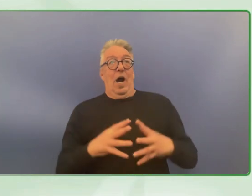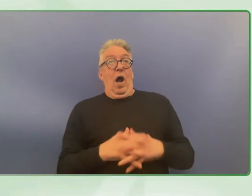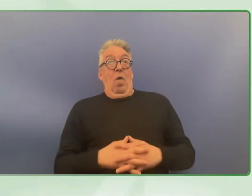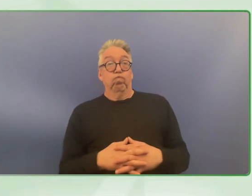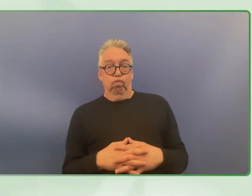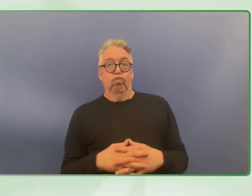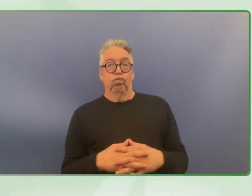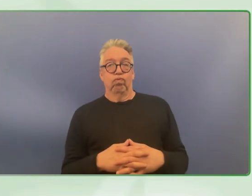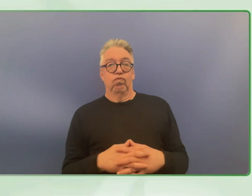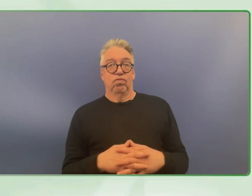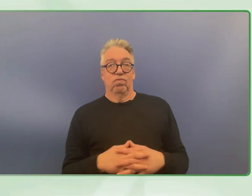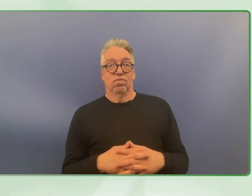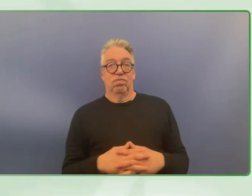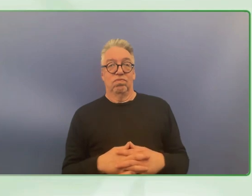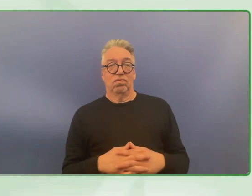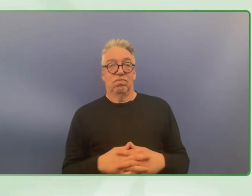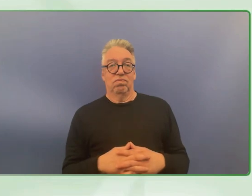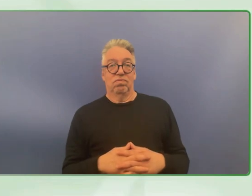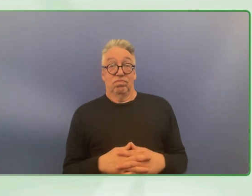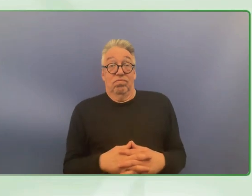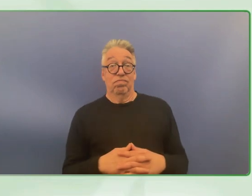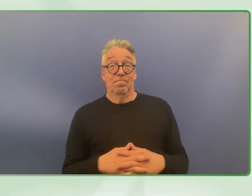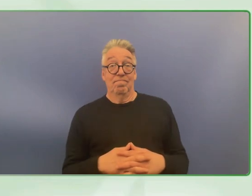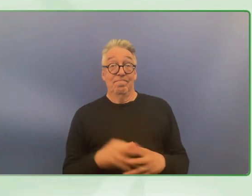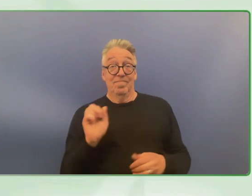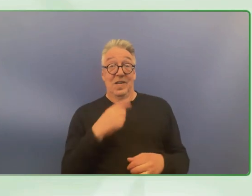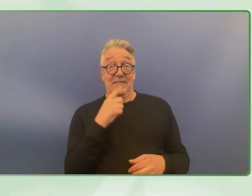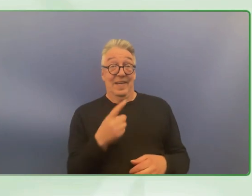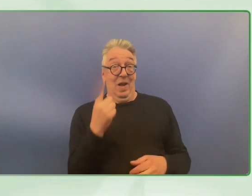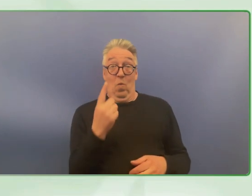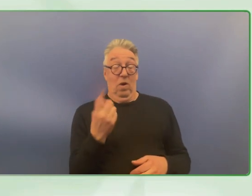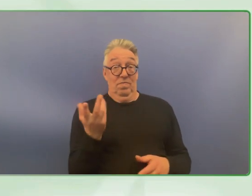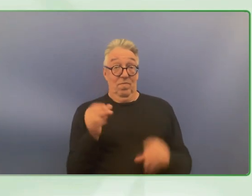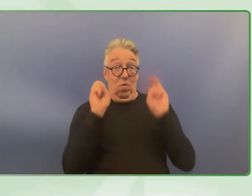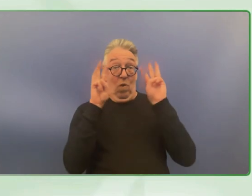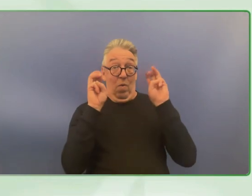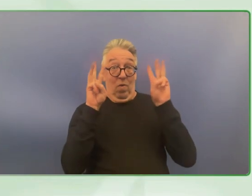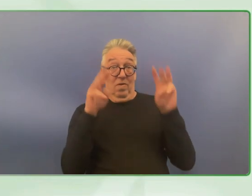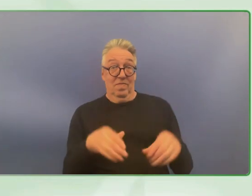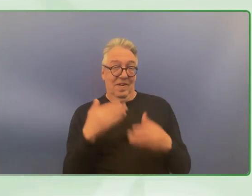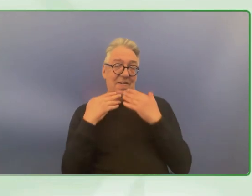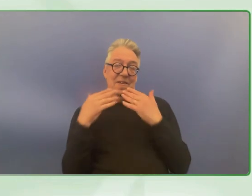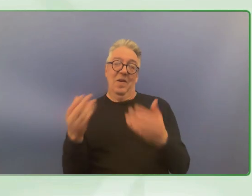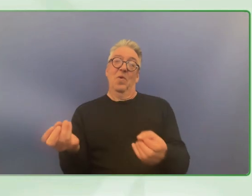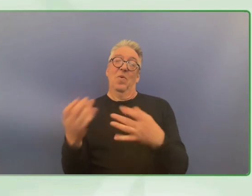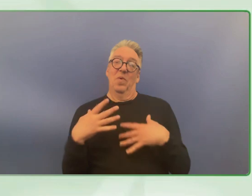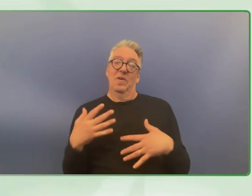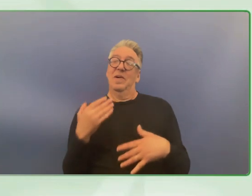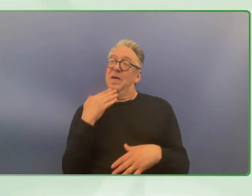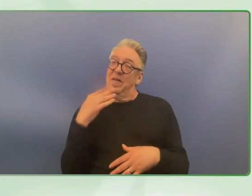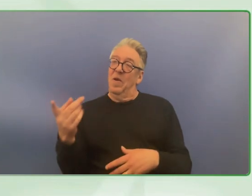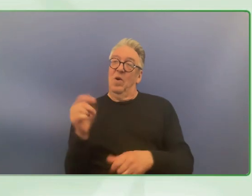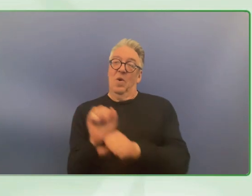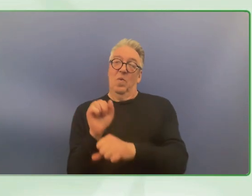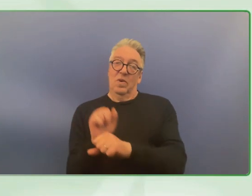I can only say, wow, Miriam, wow. Thank you for bringing this to us. Thank you for the work that you do. Thank you to